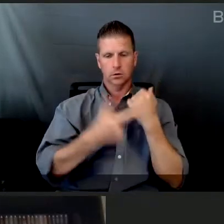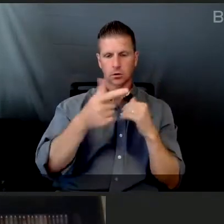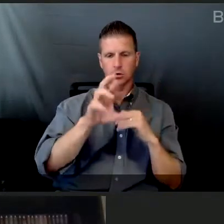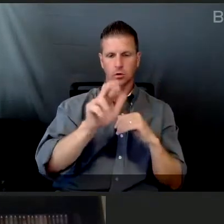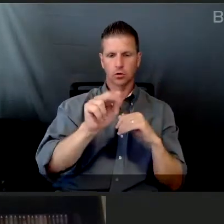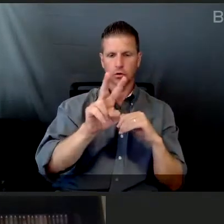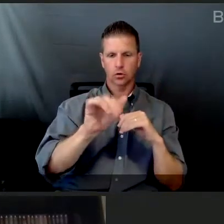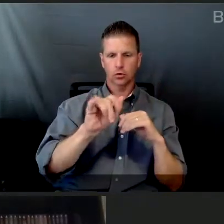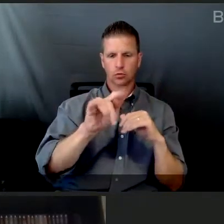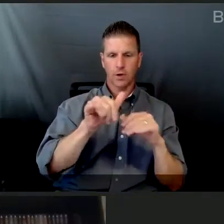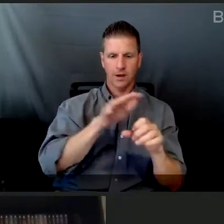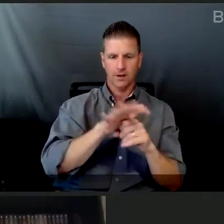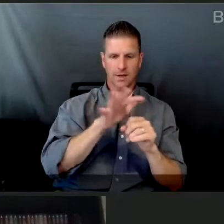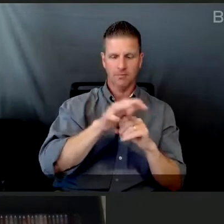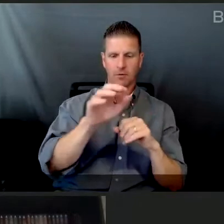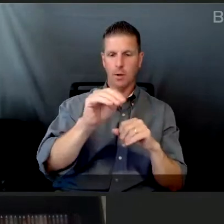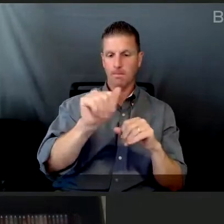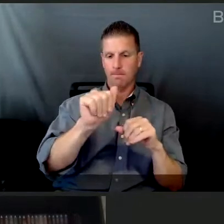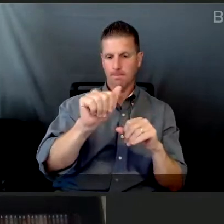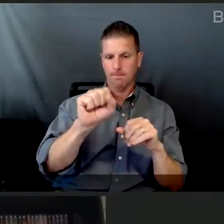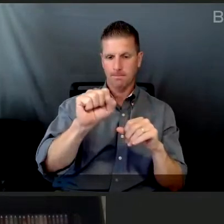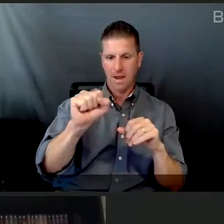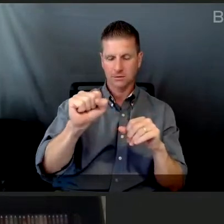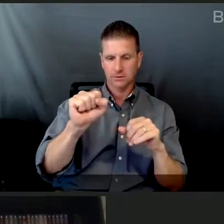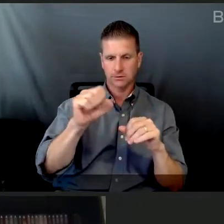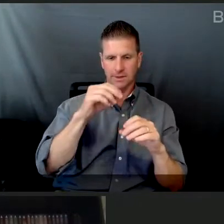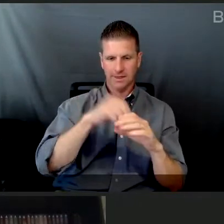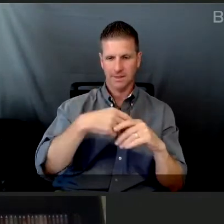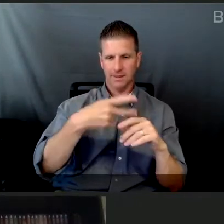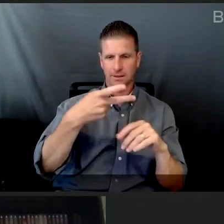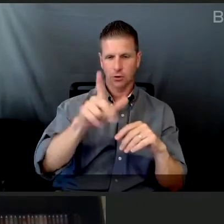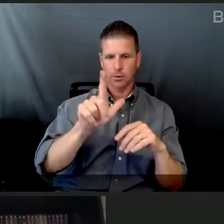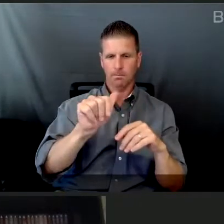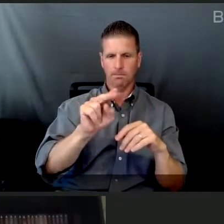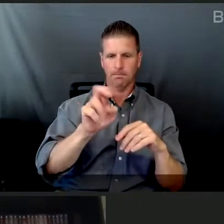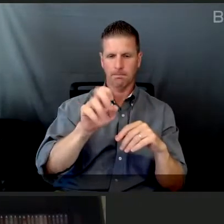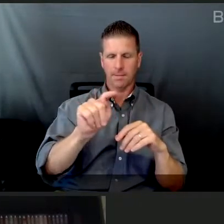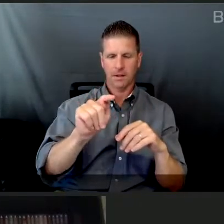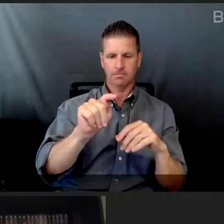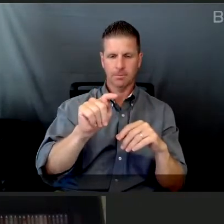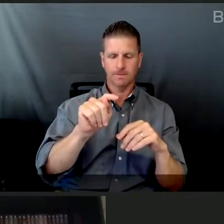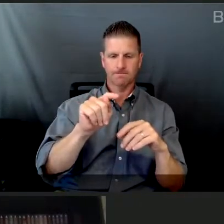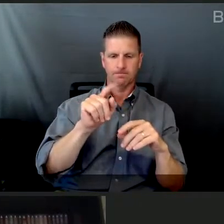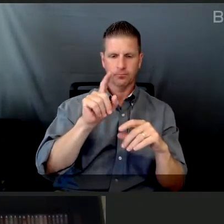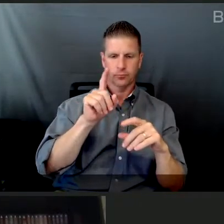So there's enough mass in a planet to